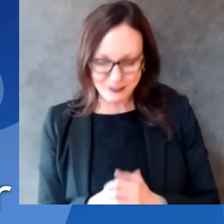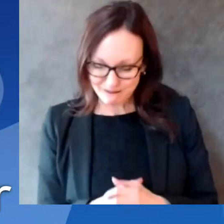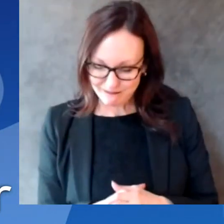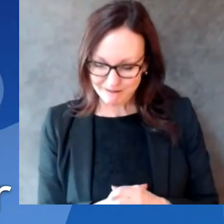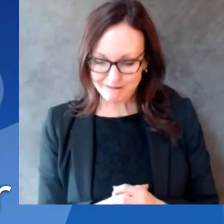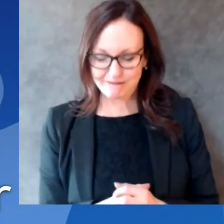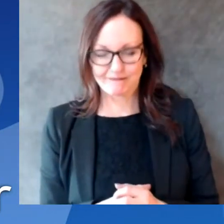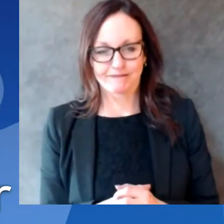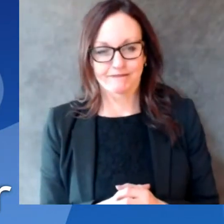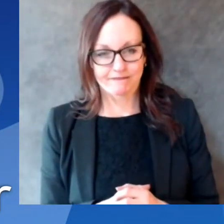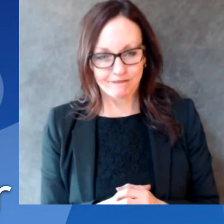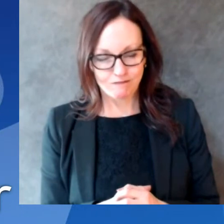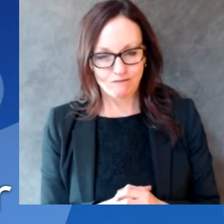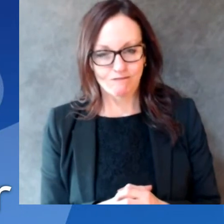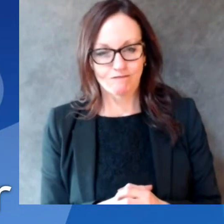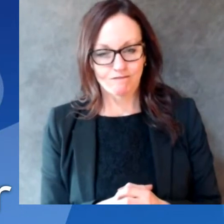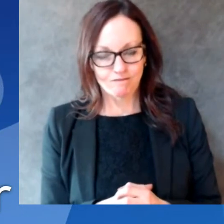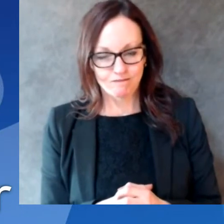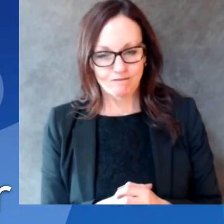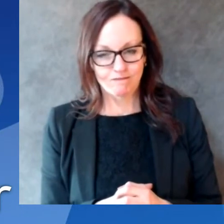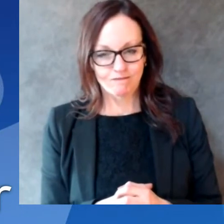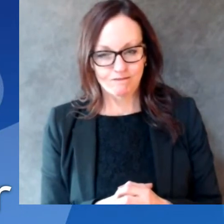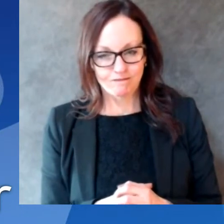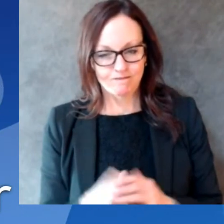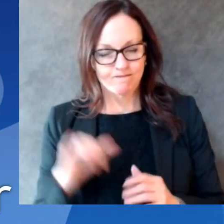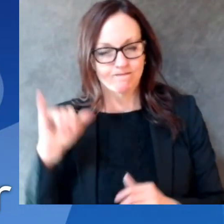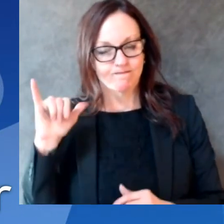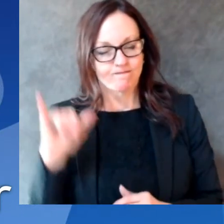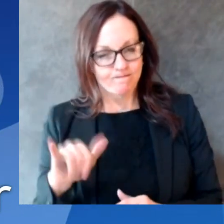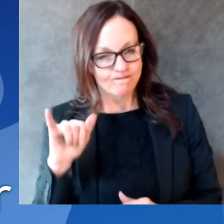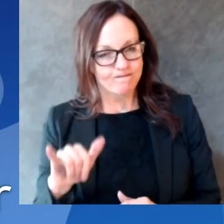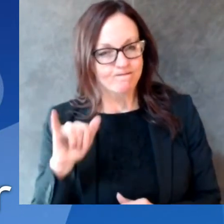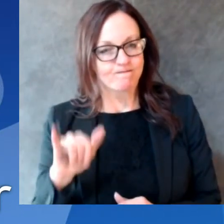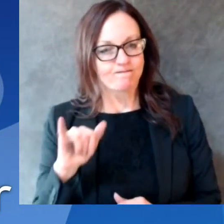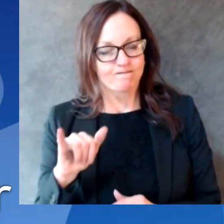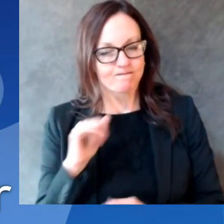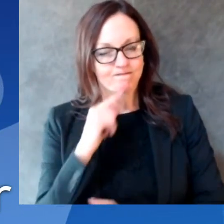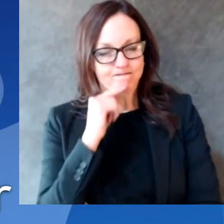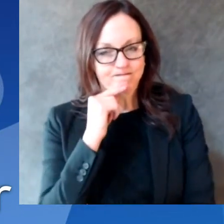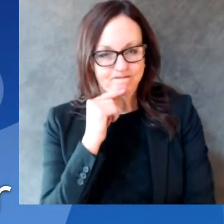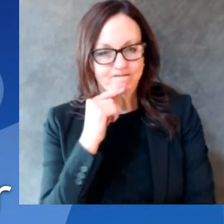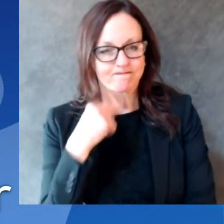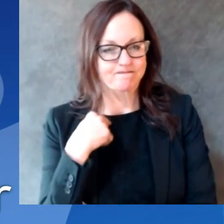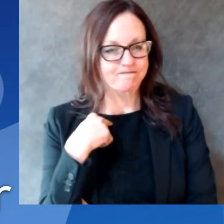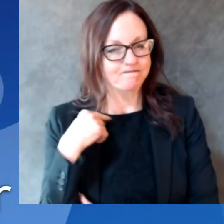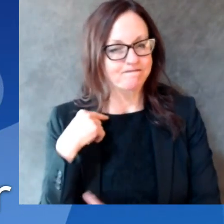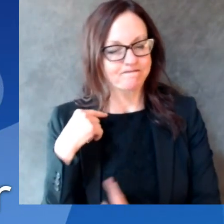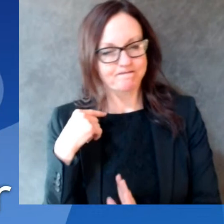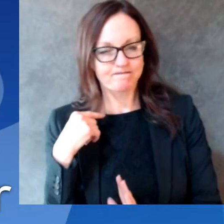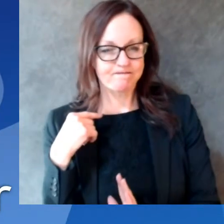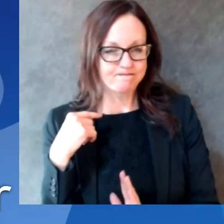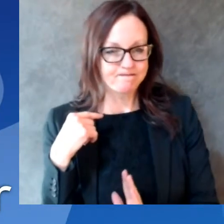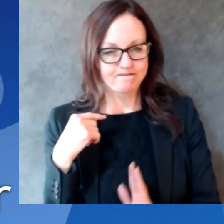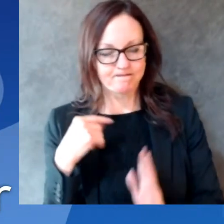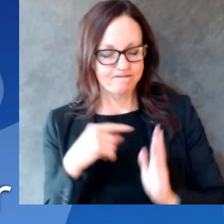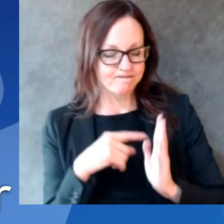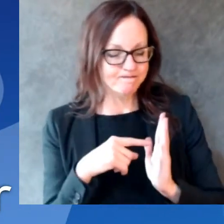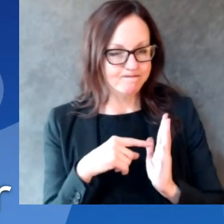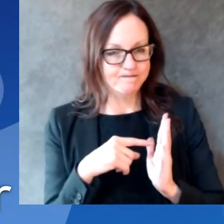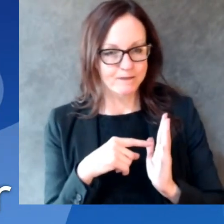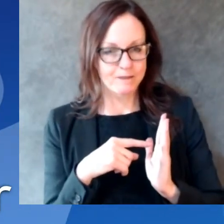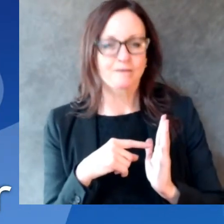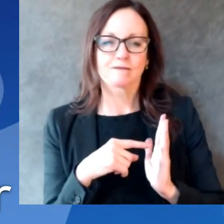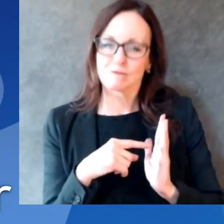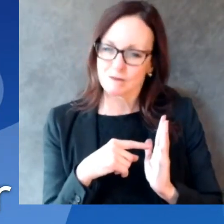With the supply and the demand changing as it is in vaccine use, are you seeing